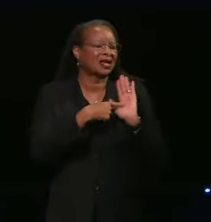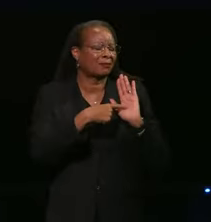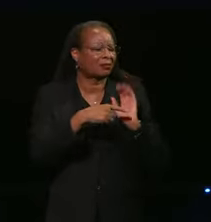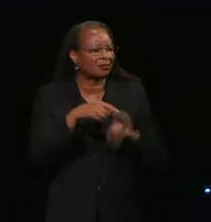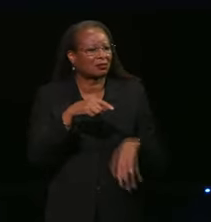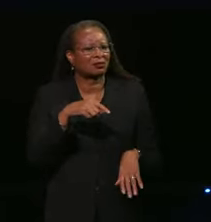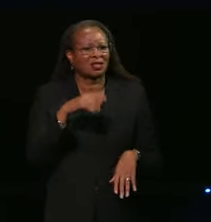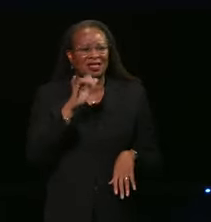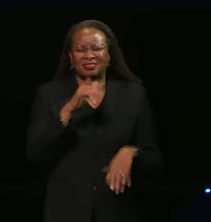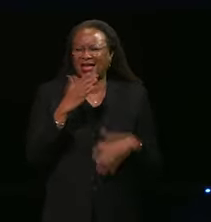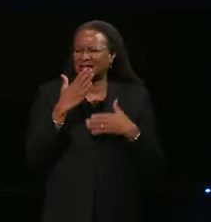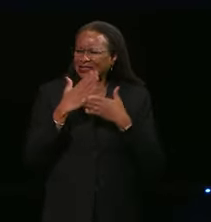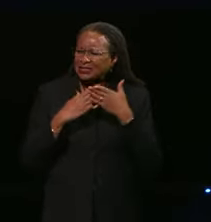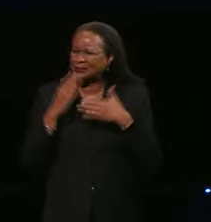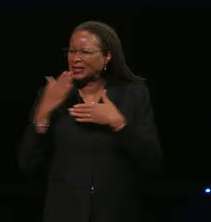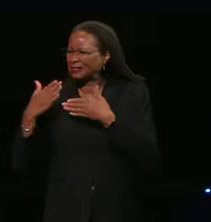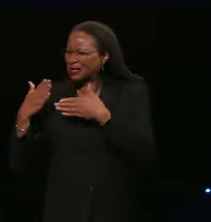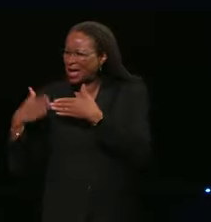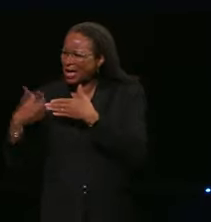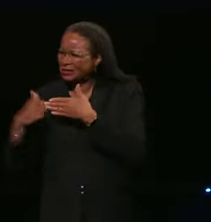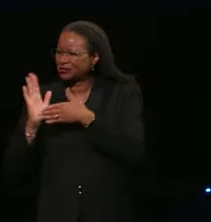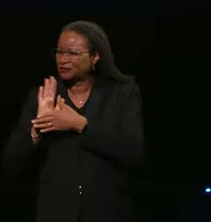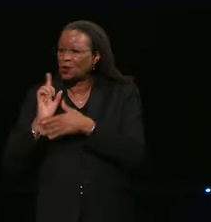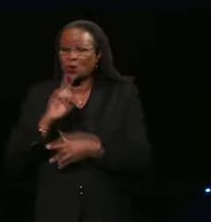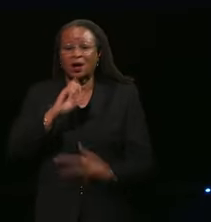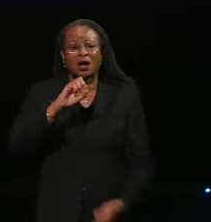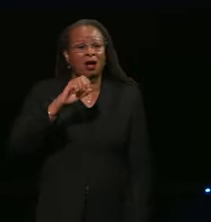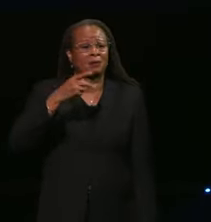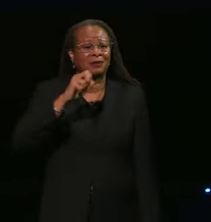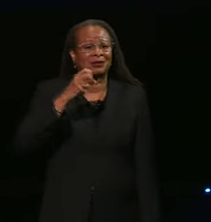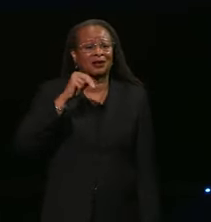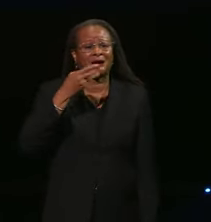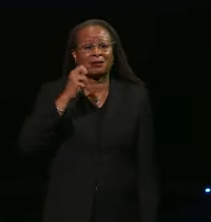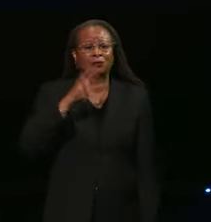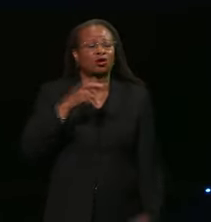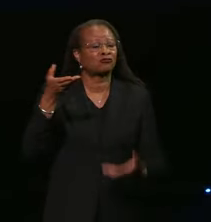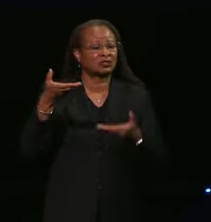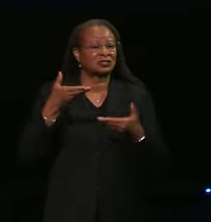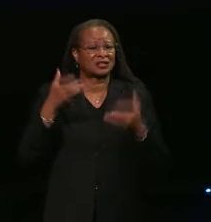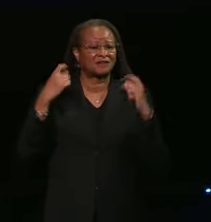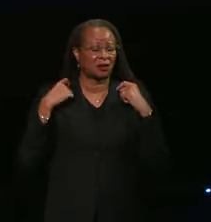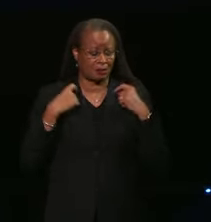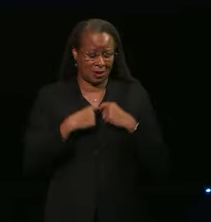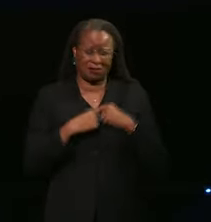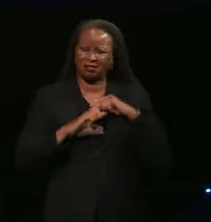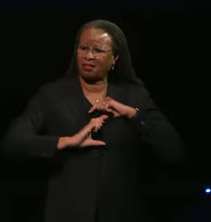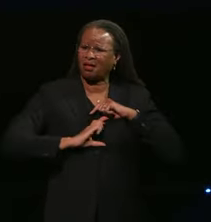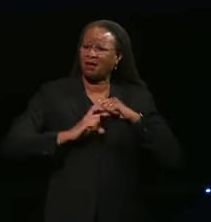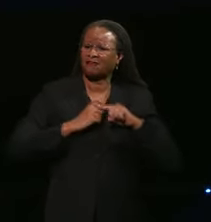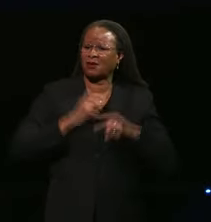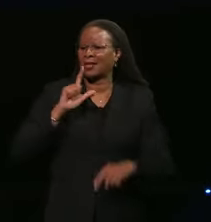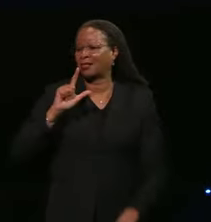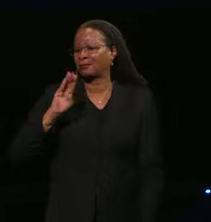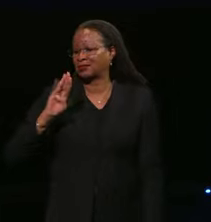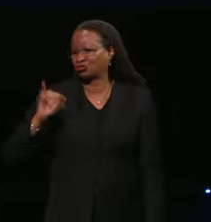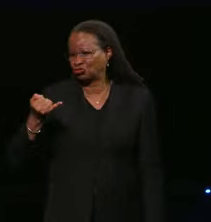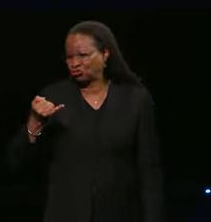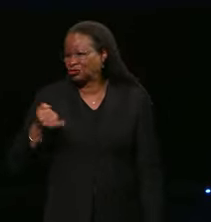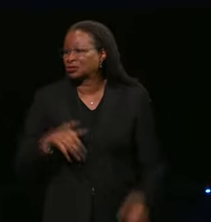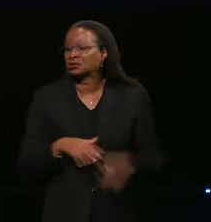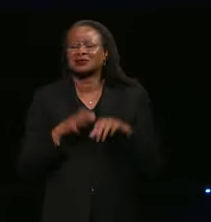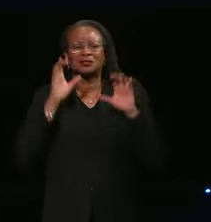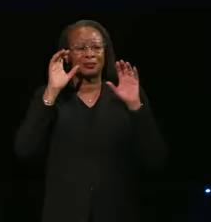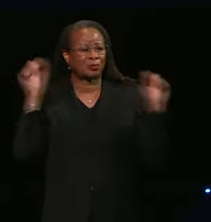sort of scene toward the end of the film where Oppenheimer receives a medal from Lyndon B. Johnson. And we all showed